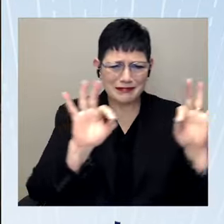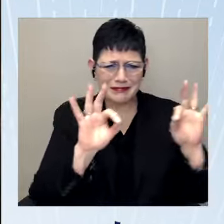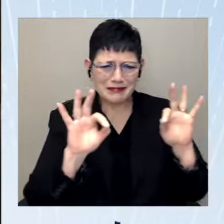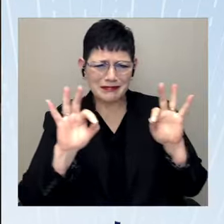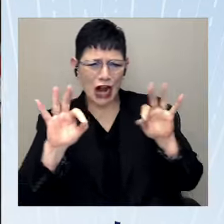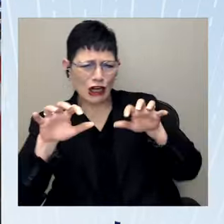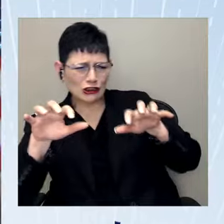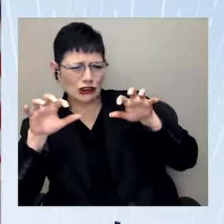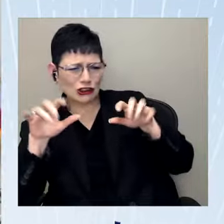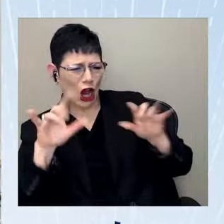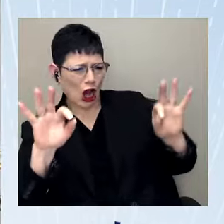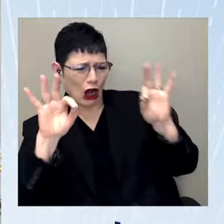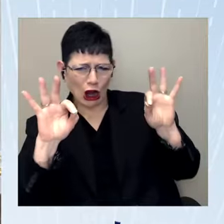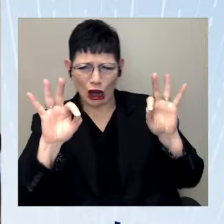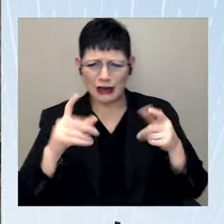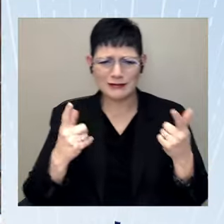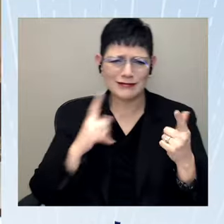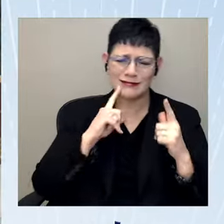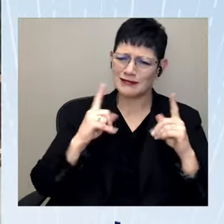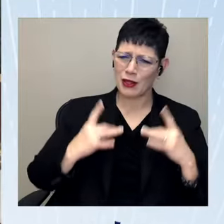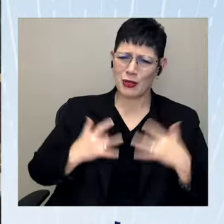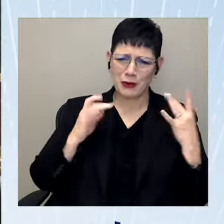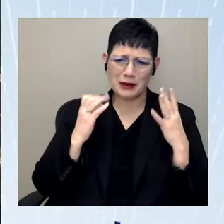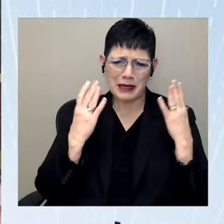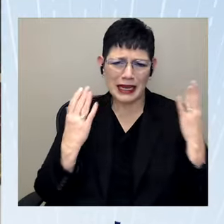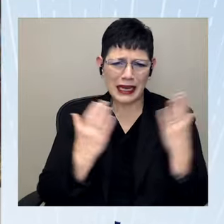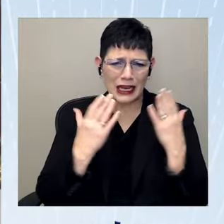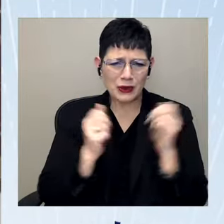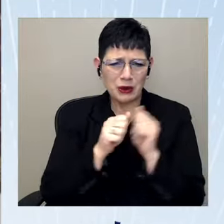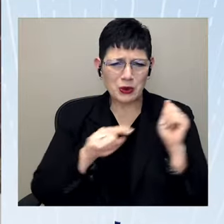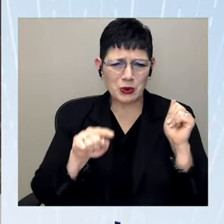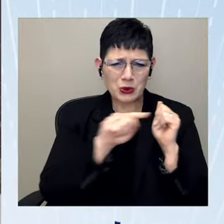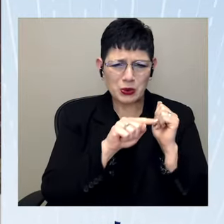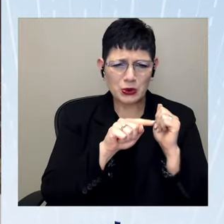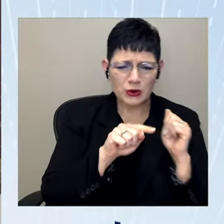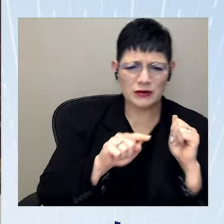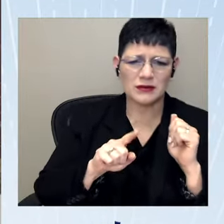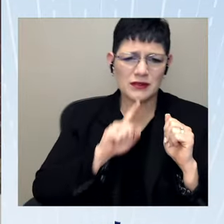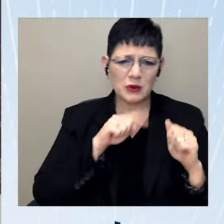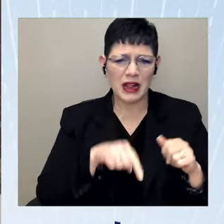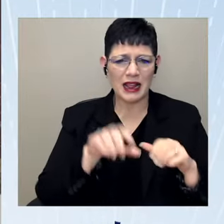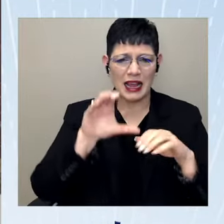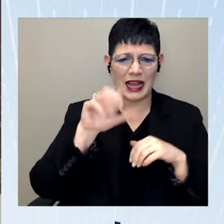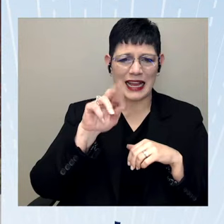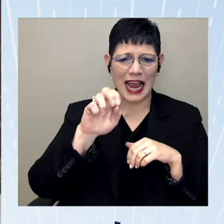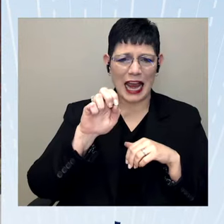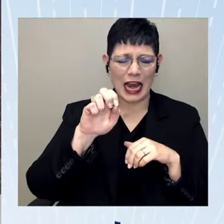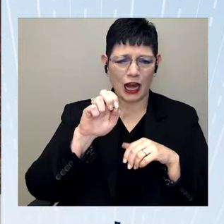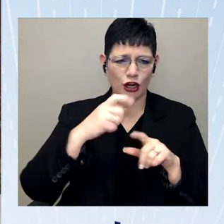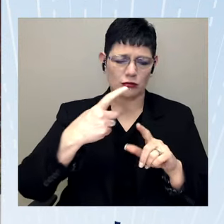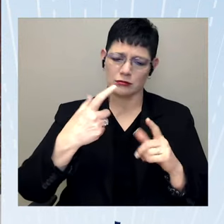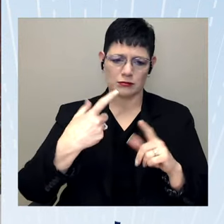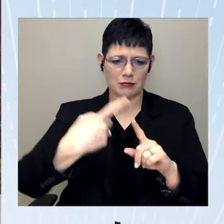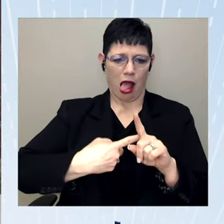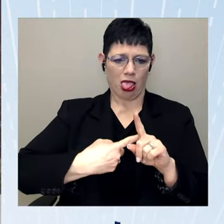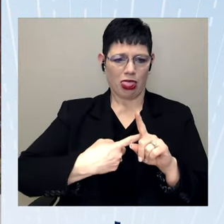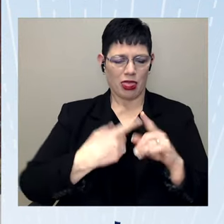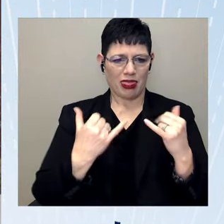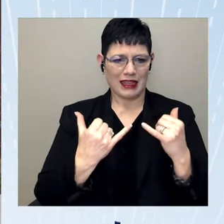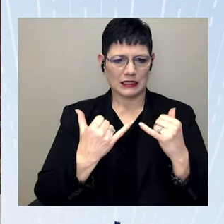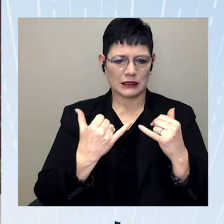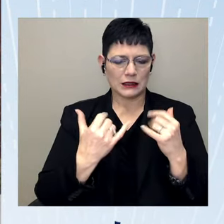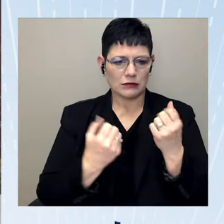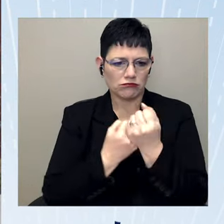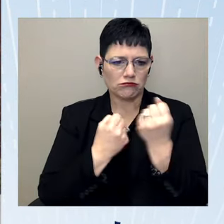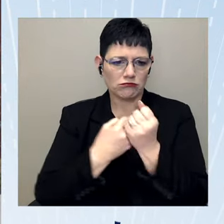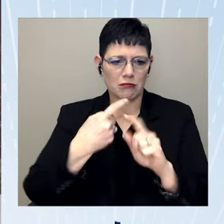Excellent, excellent. It's great to be with you. This is Caregiving Month. It's my favorite month of the year, and I'm really